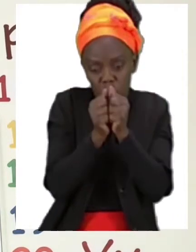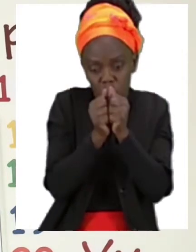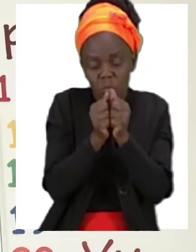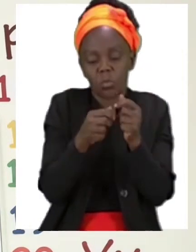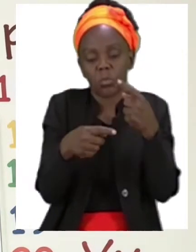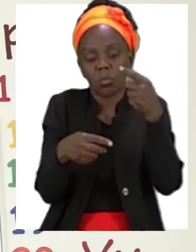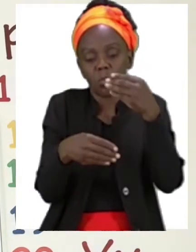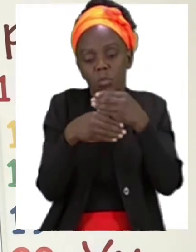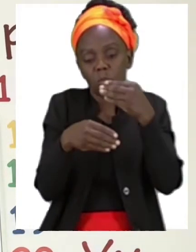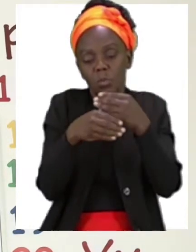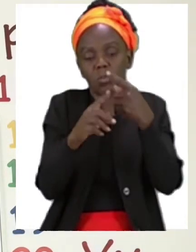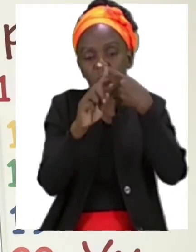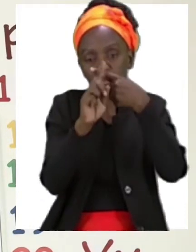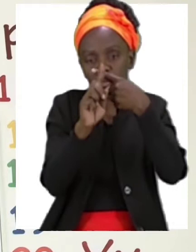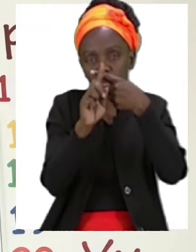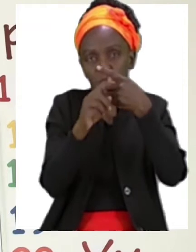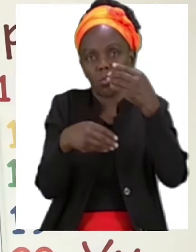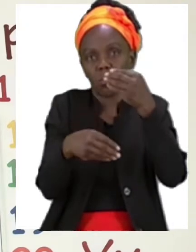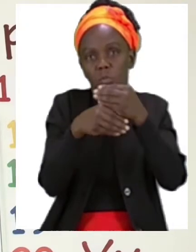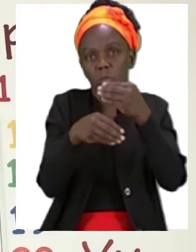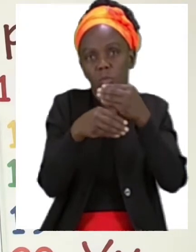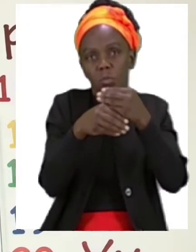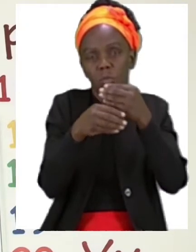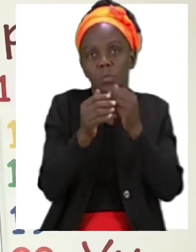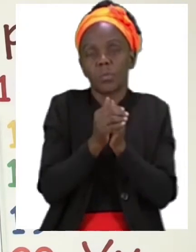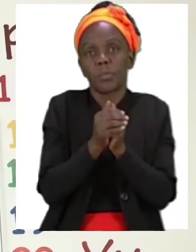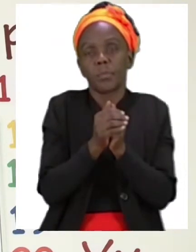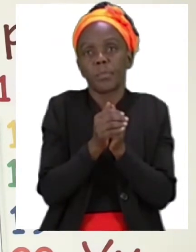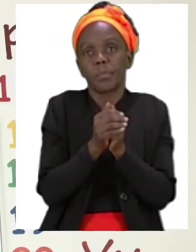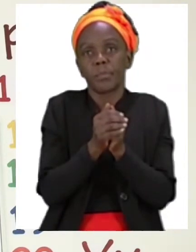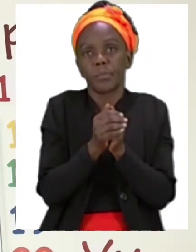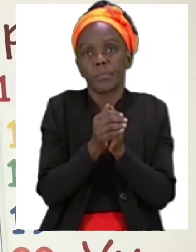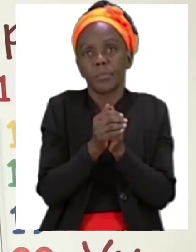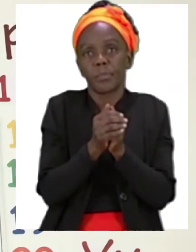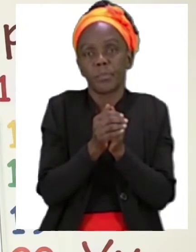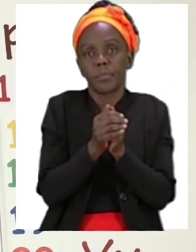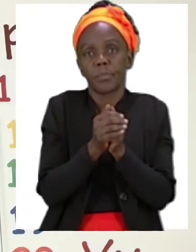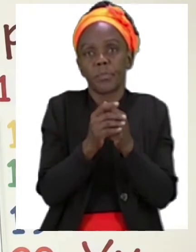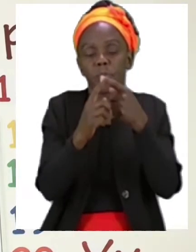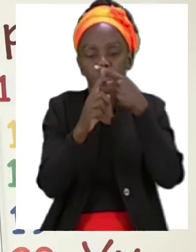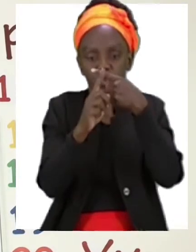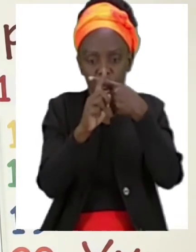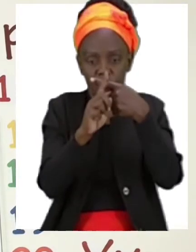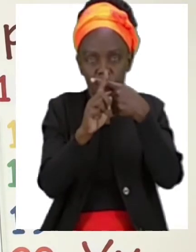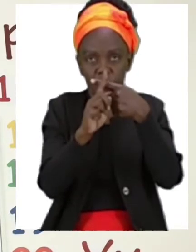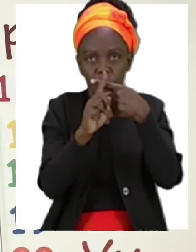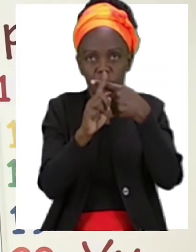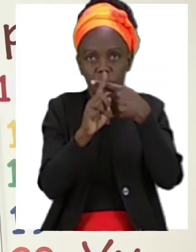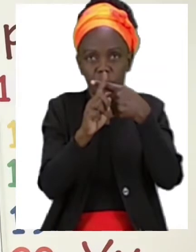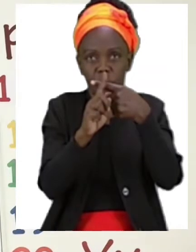plus sum, which means that whatever we're going to do, I must put a plus